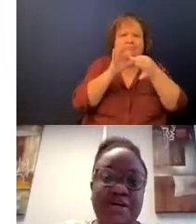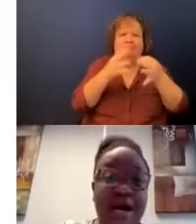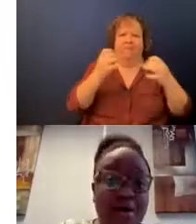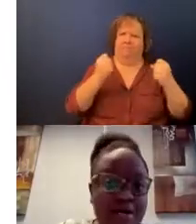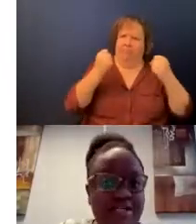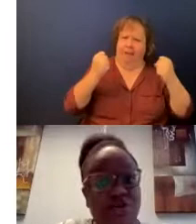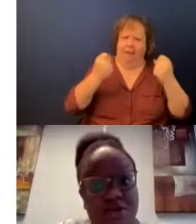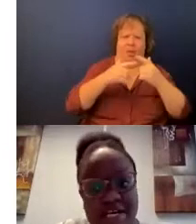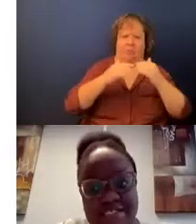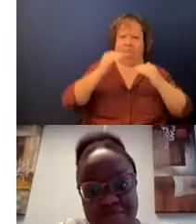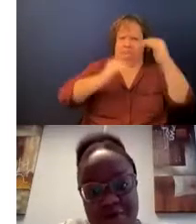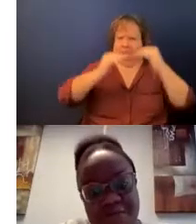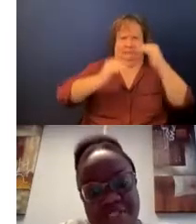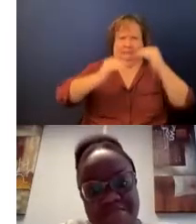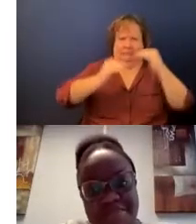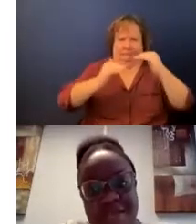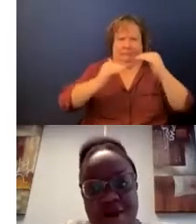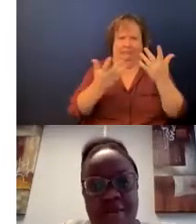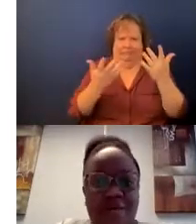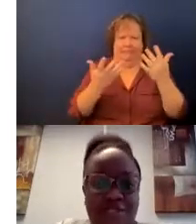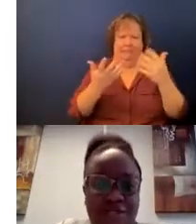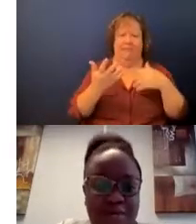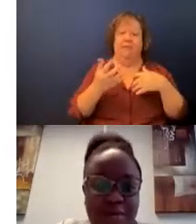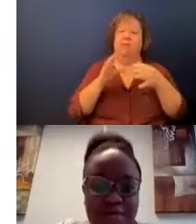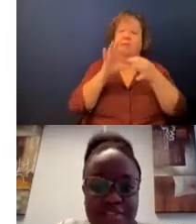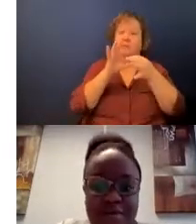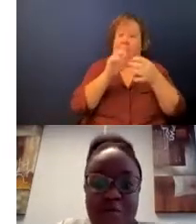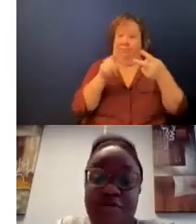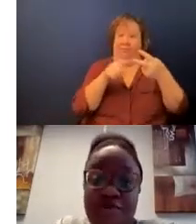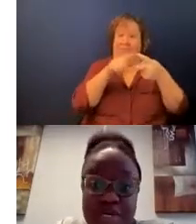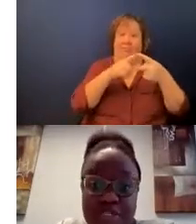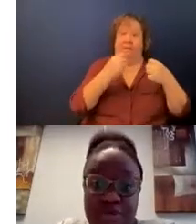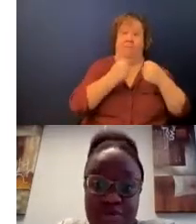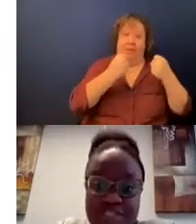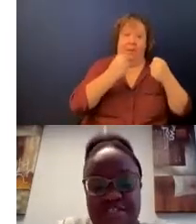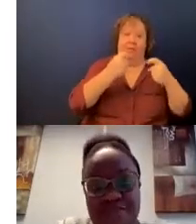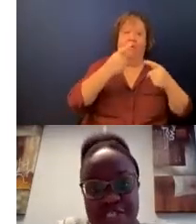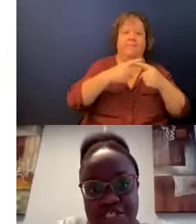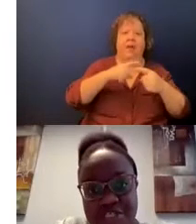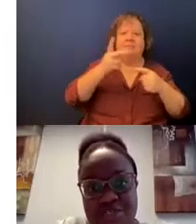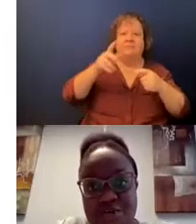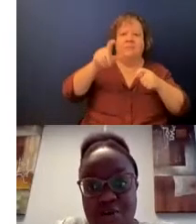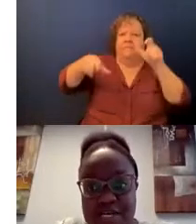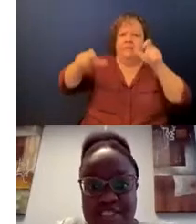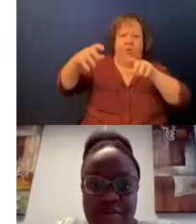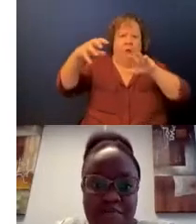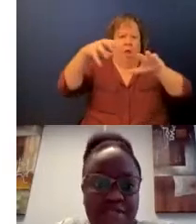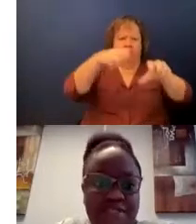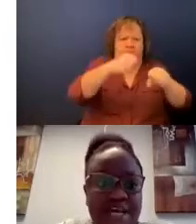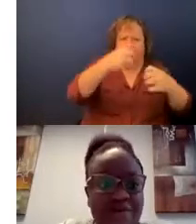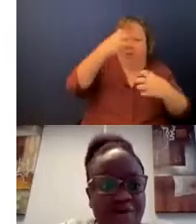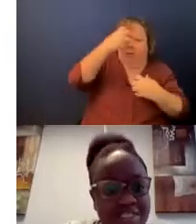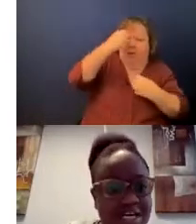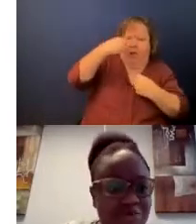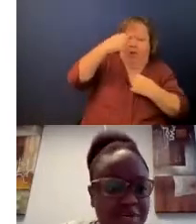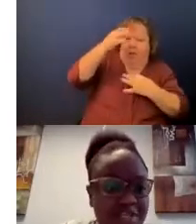between power and decolonizing development. We now want to talk about one of the ways to address these differentials to decolonize development.